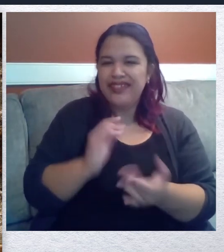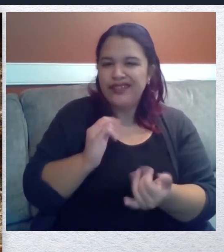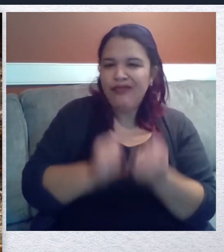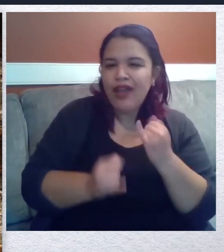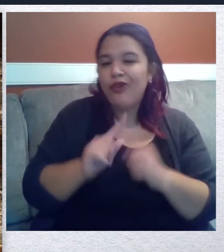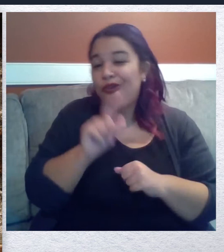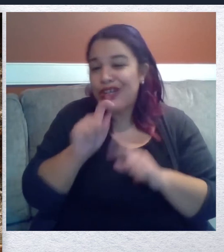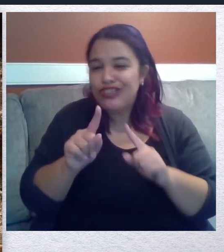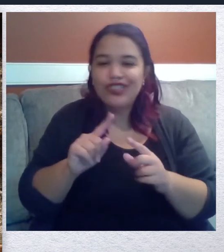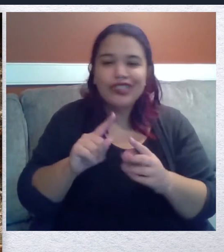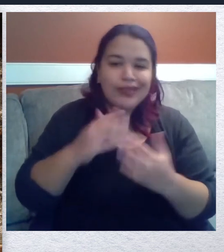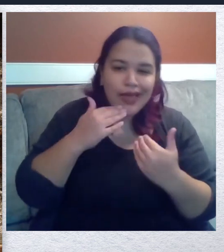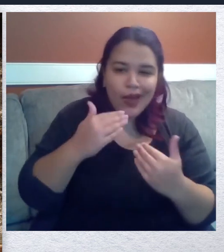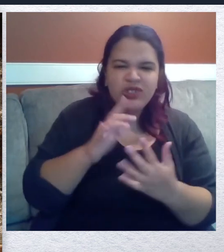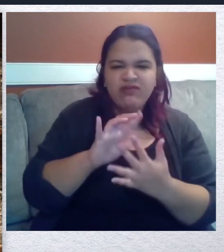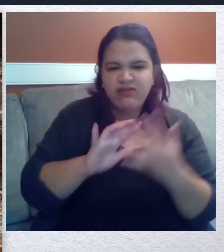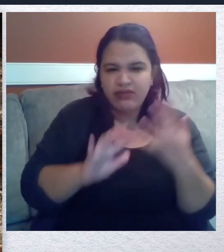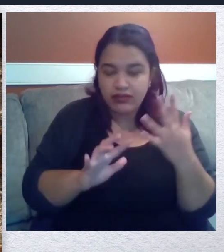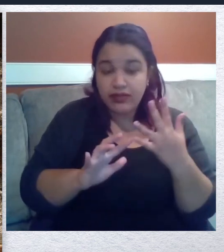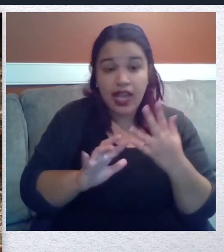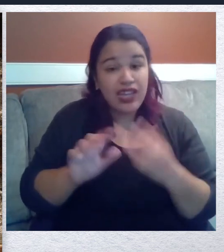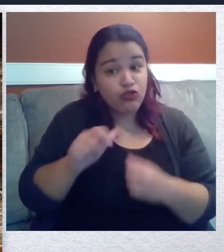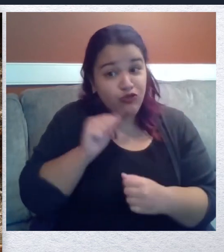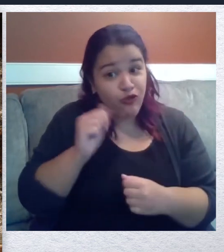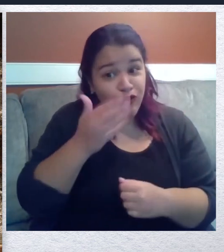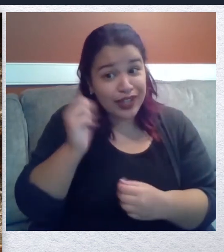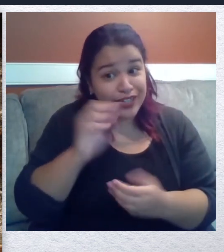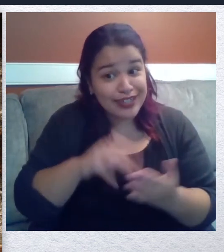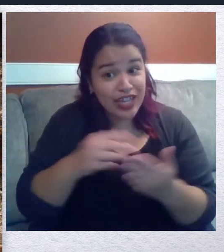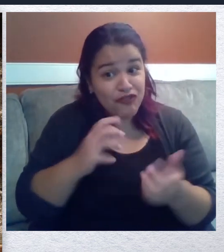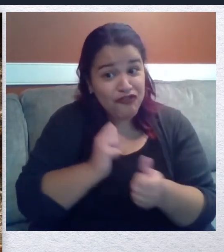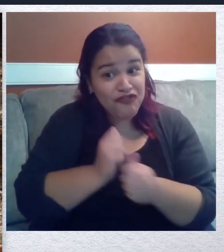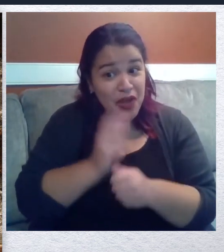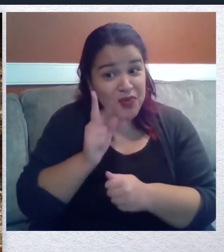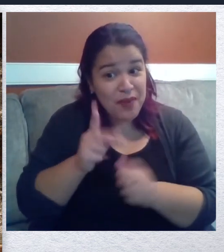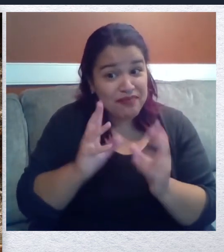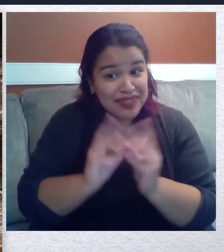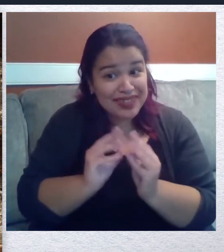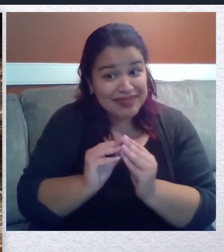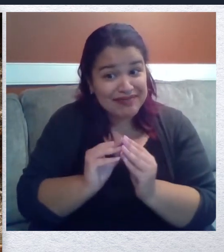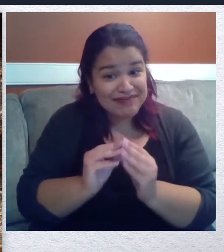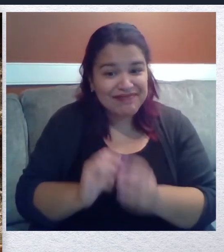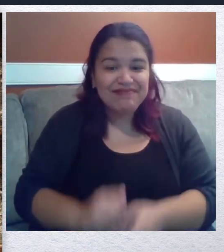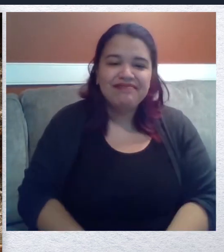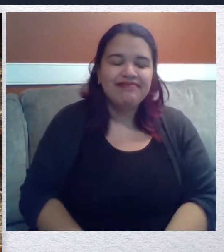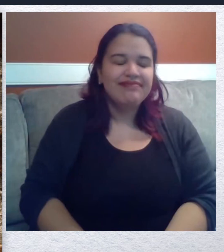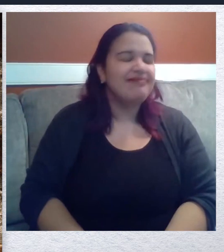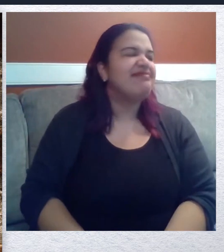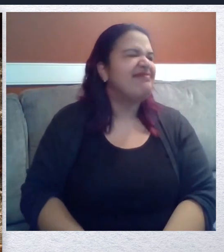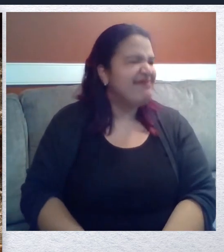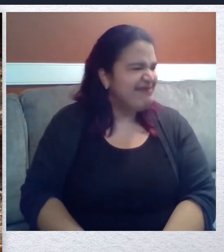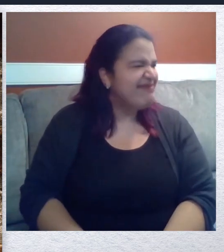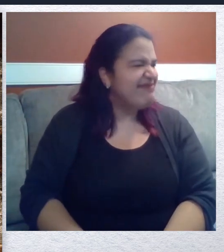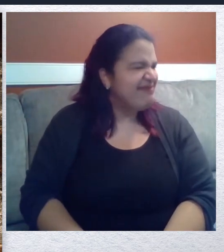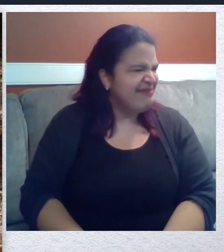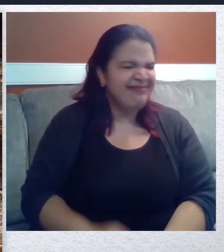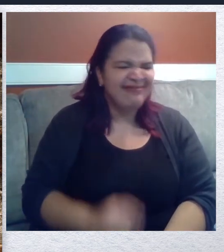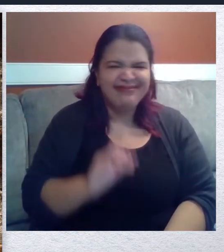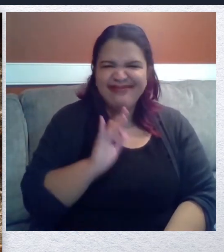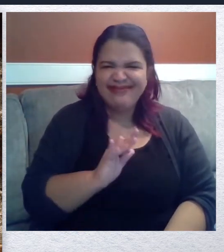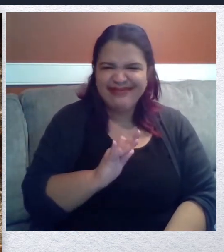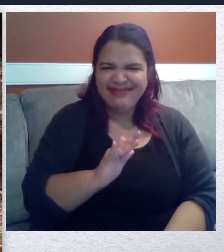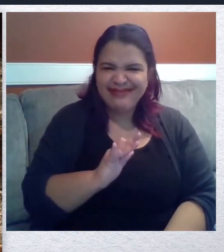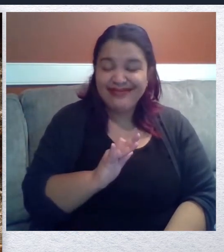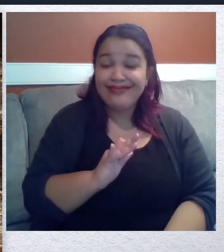went. Great points, James. As we are nearing the end of our presentation, I just want to cover some